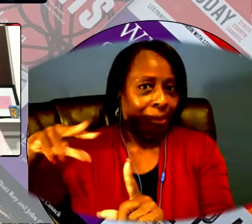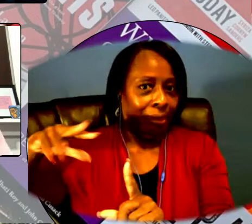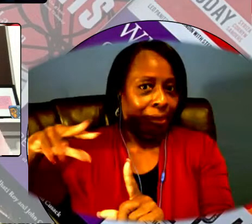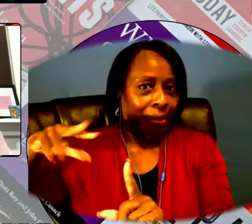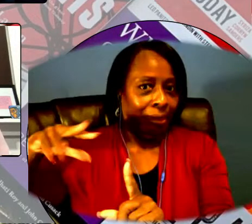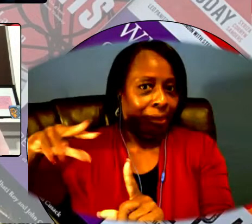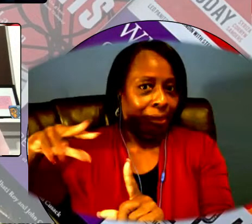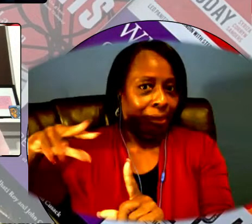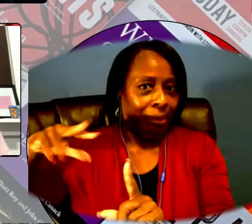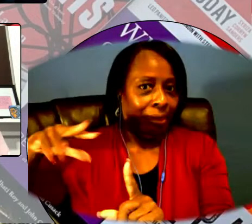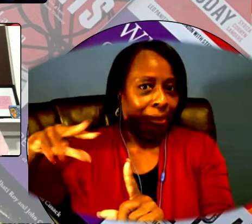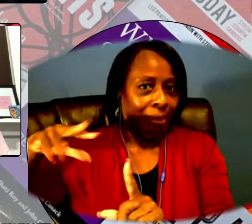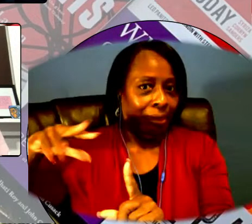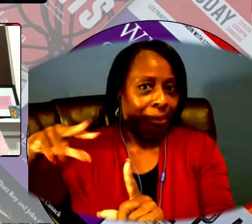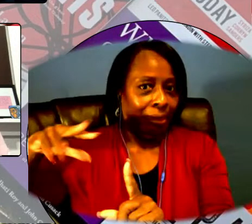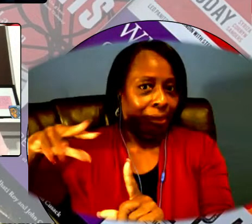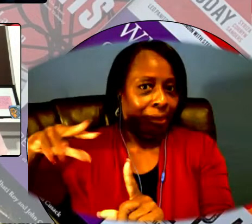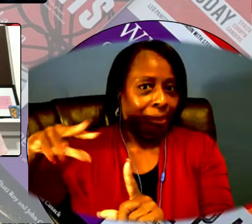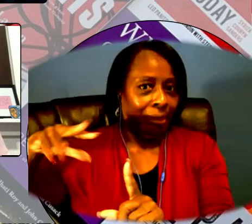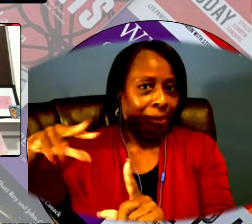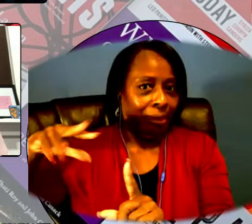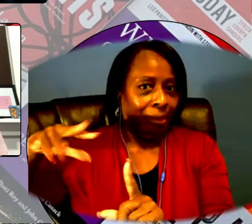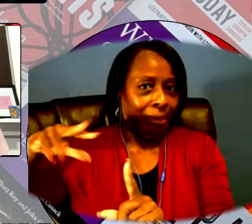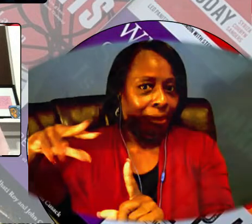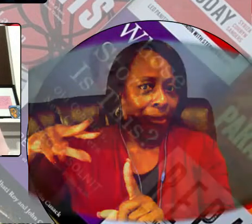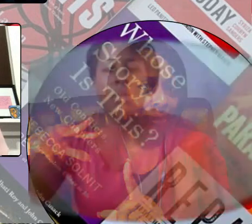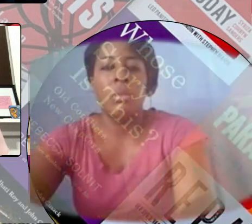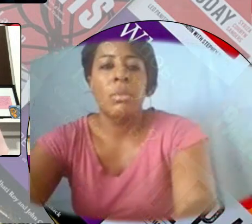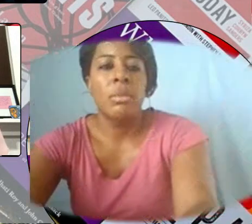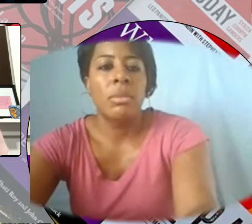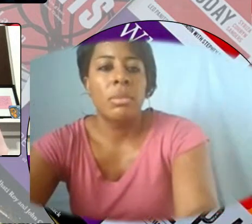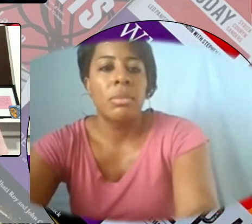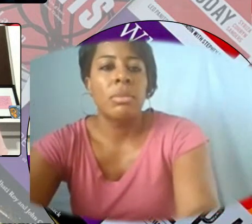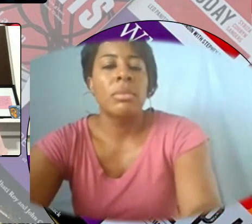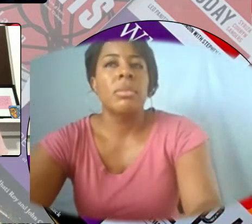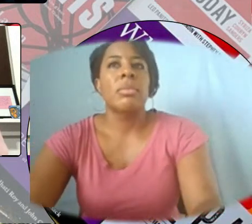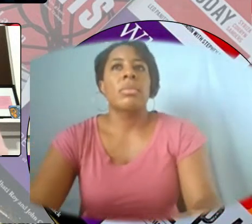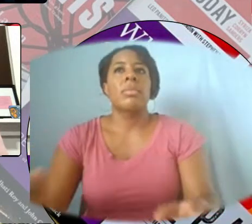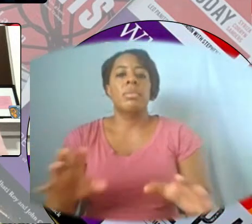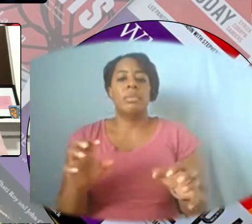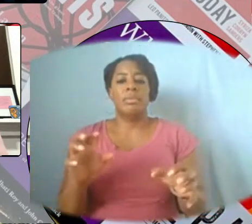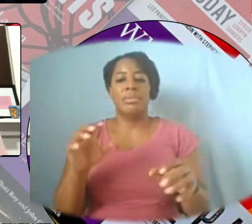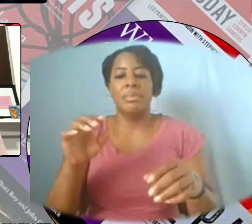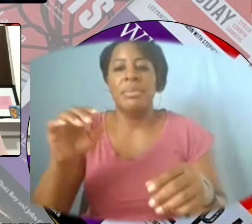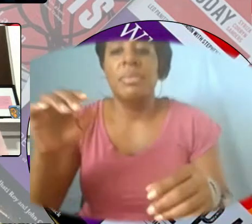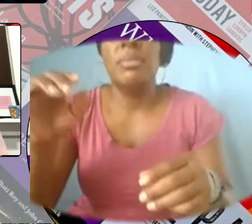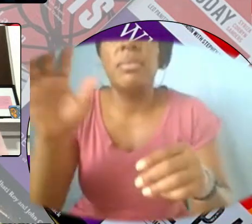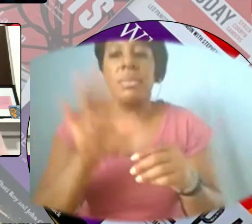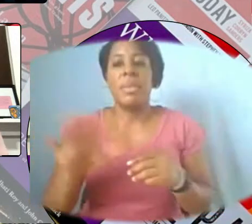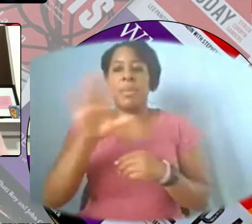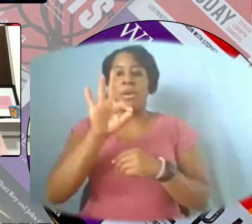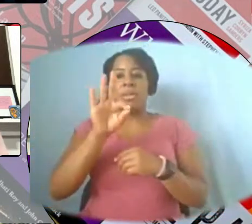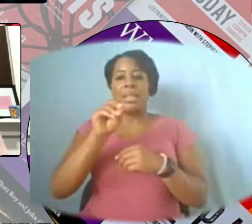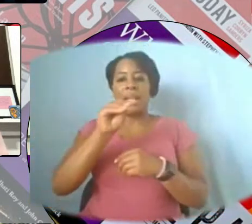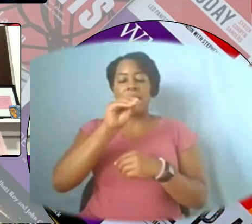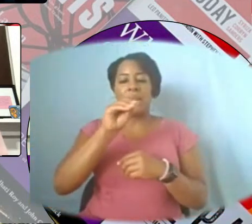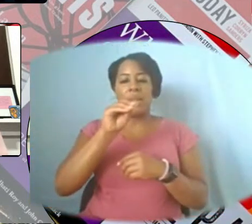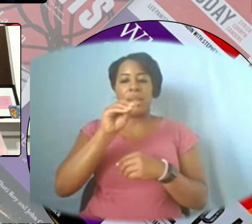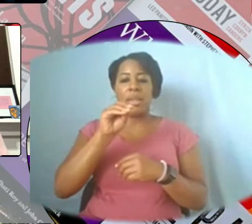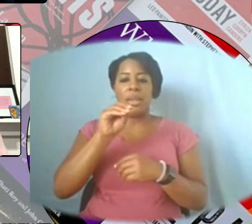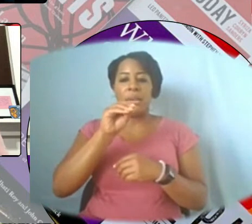in DC. Currently in the DC jail, approximately 90 or so percent per recent